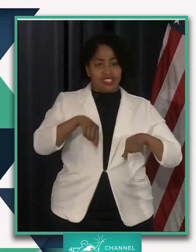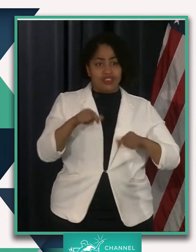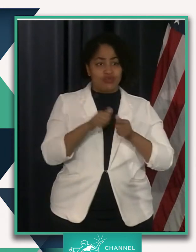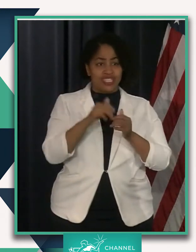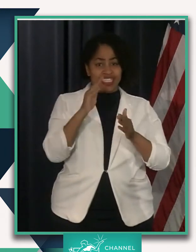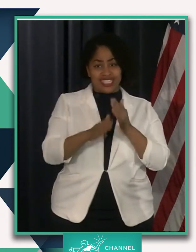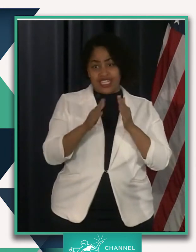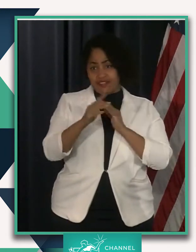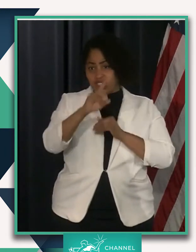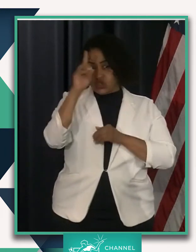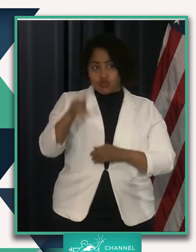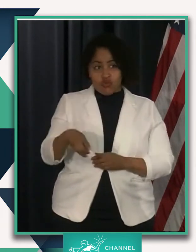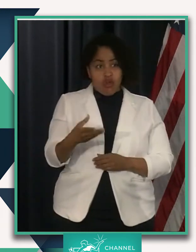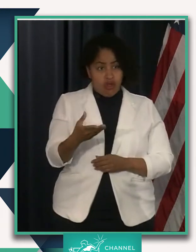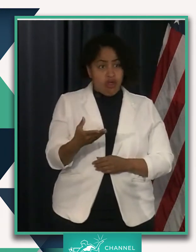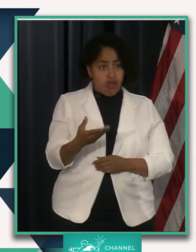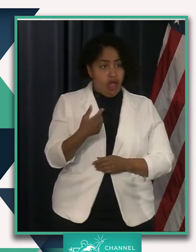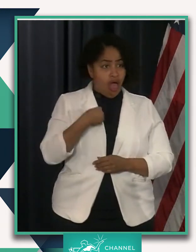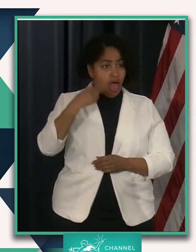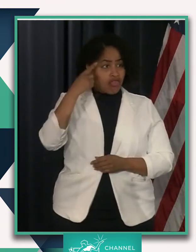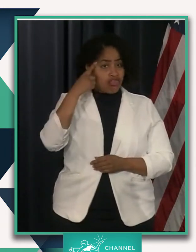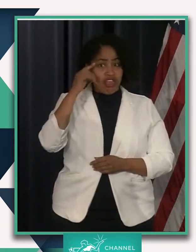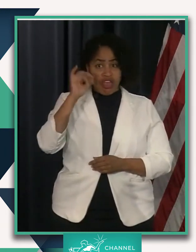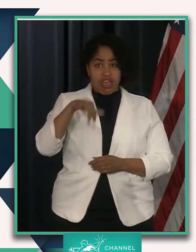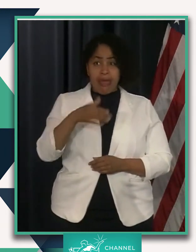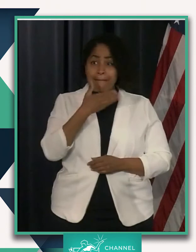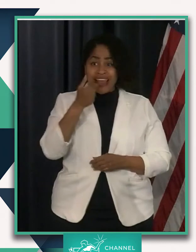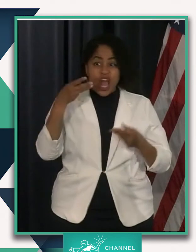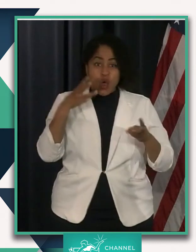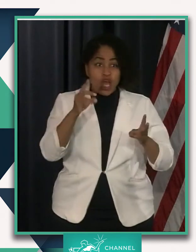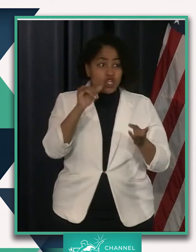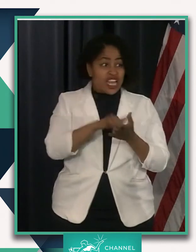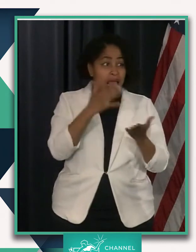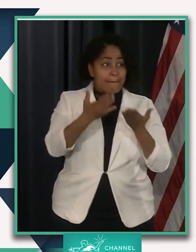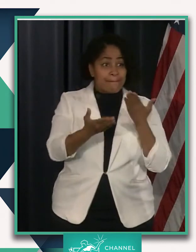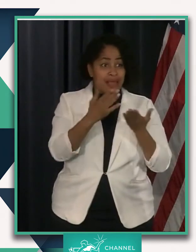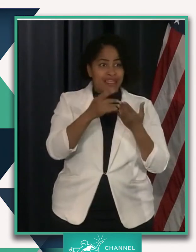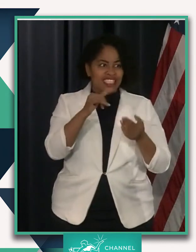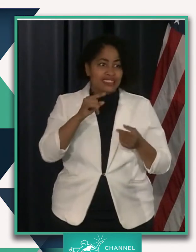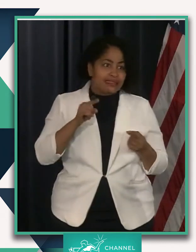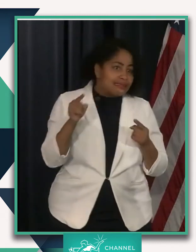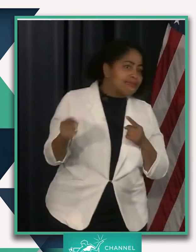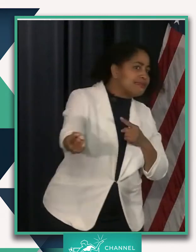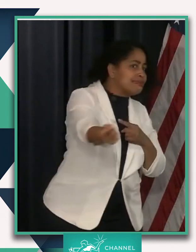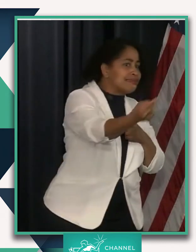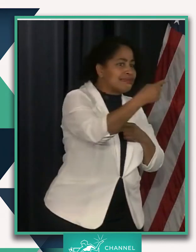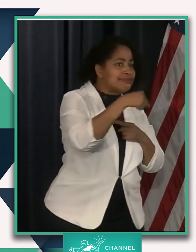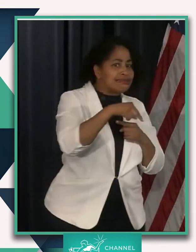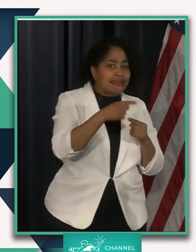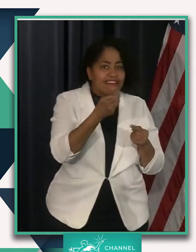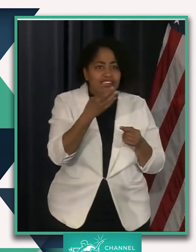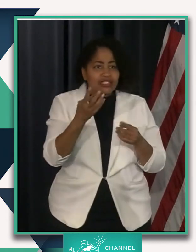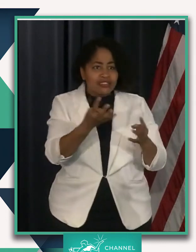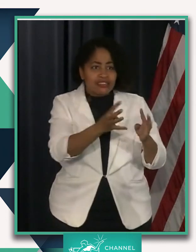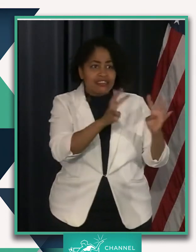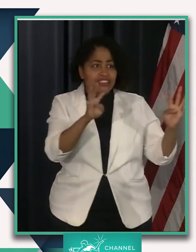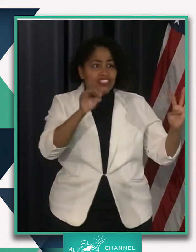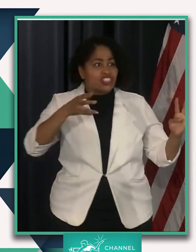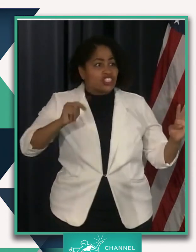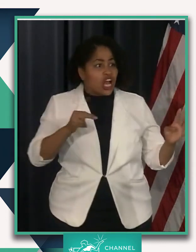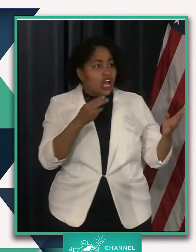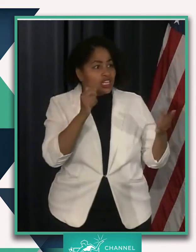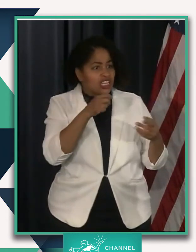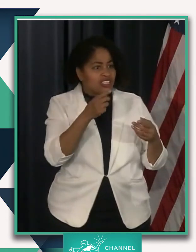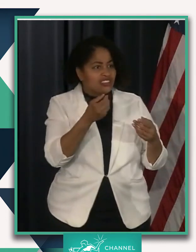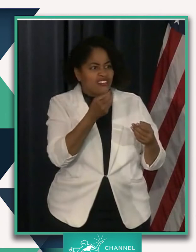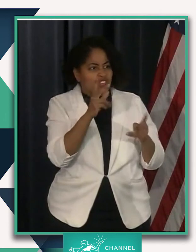city. I think the best way to do that might be to just file on a couple people. John, could